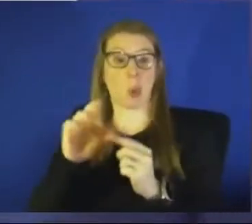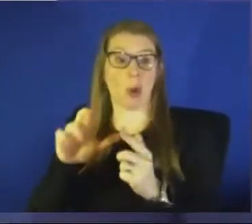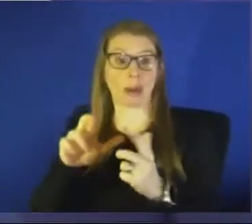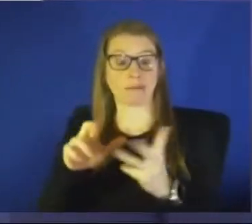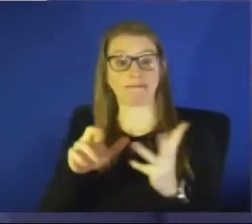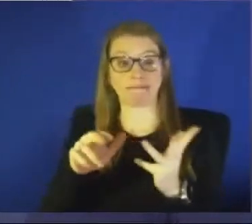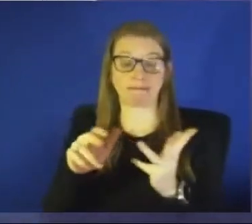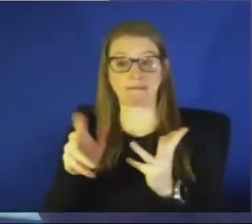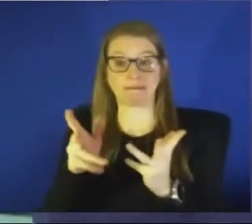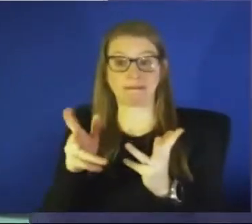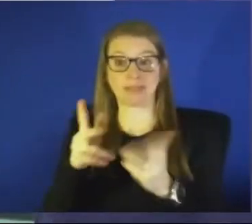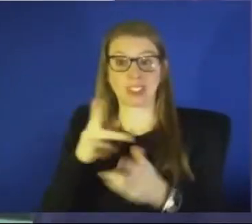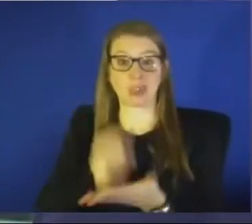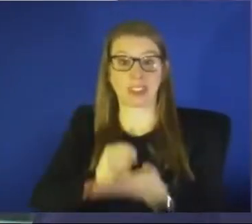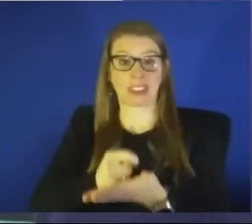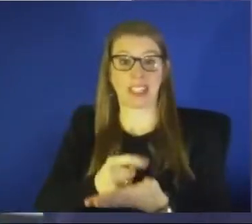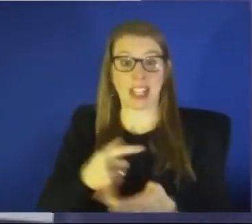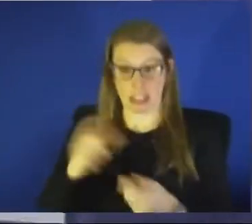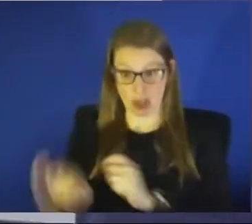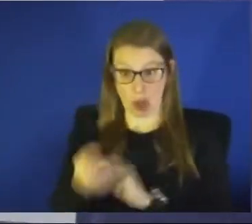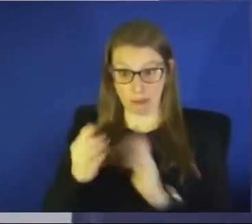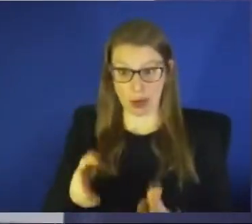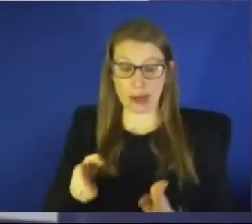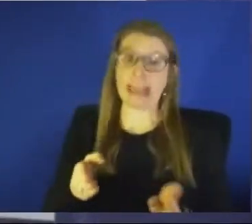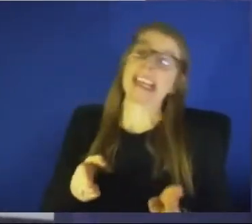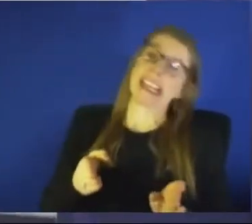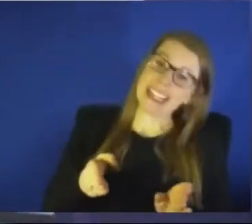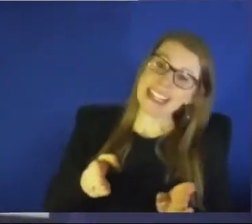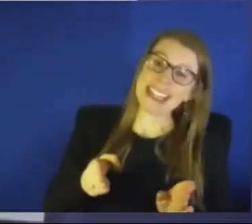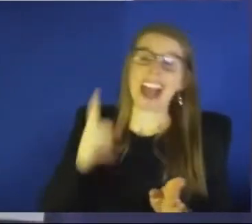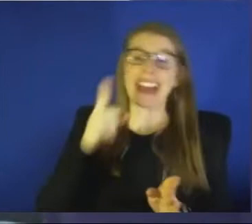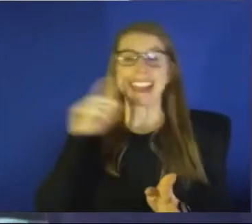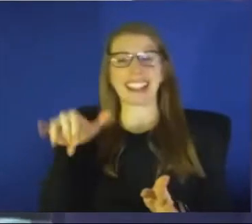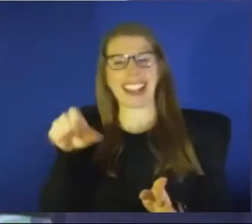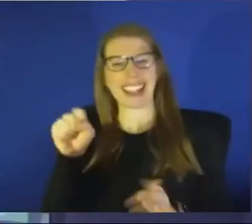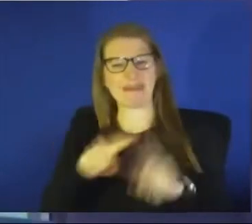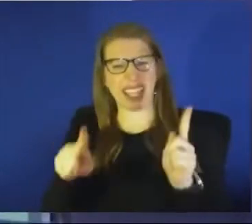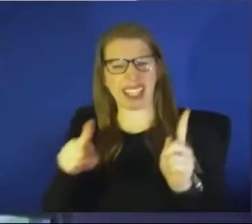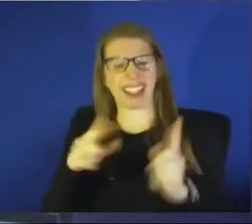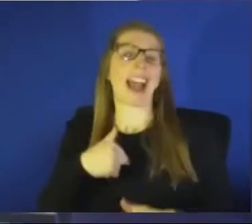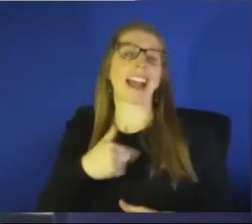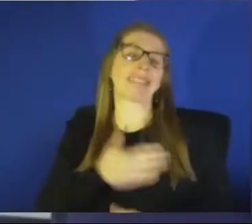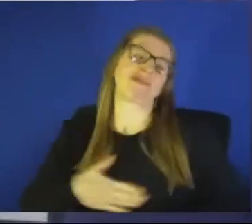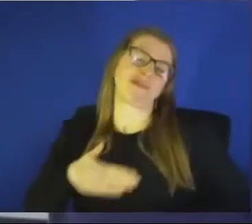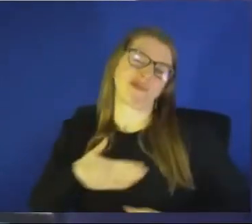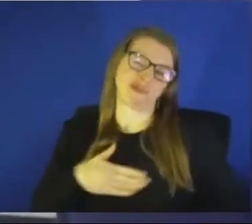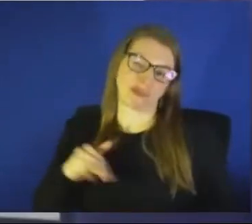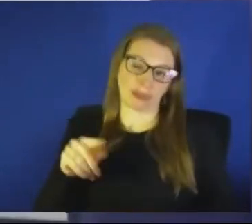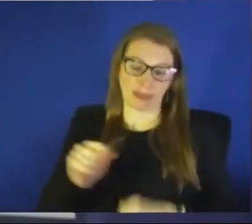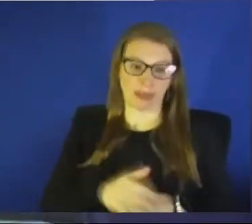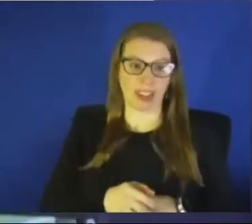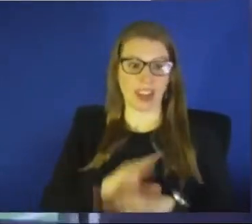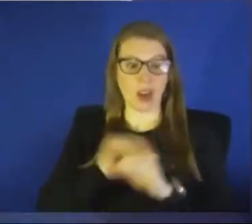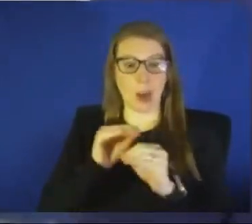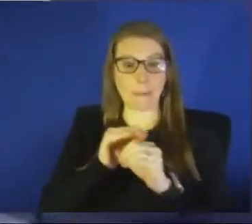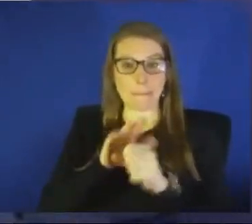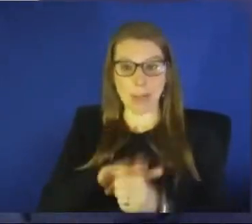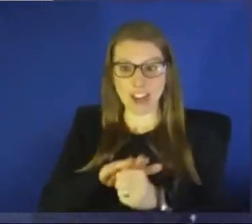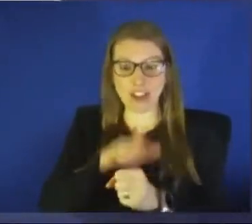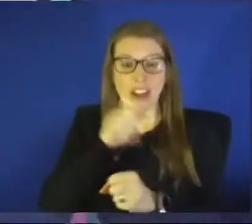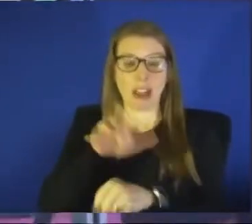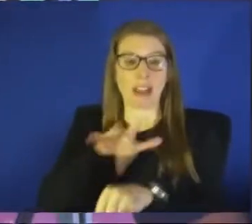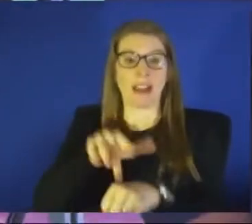but I probably get out 4 or 5 times a year. Right. Like I said, I enjoy it. You play exactly. You get enough. No pressure. You're not going to Augusta anytime